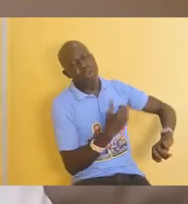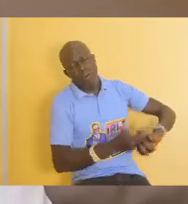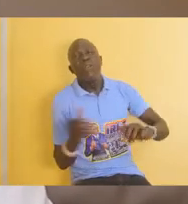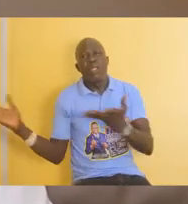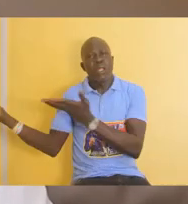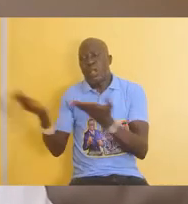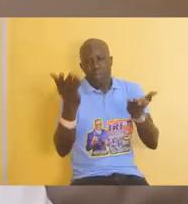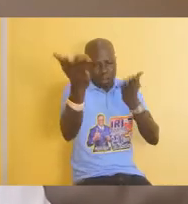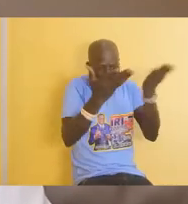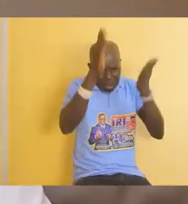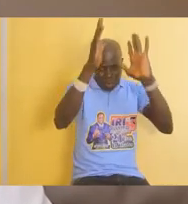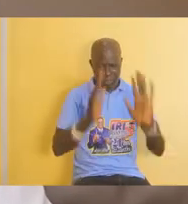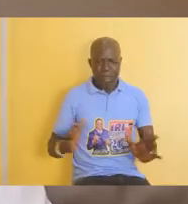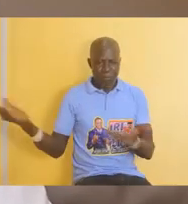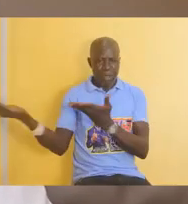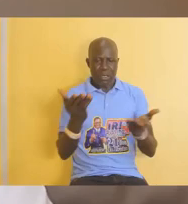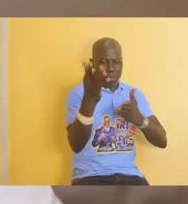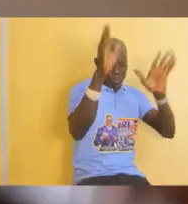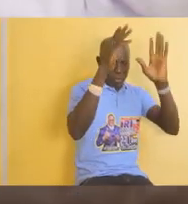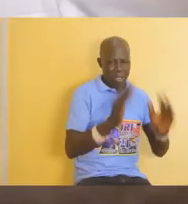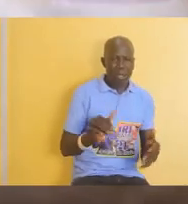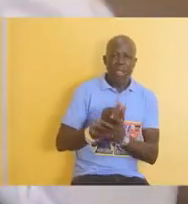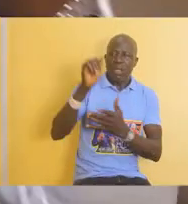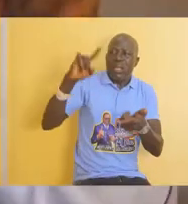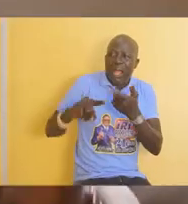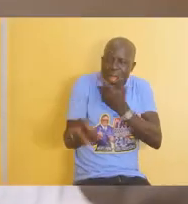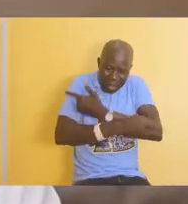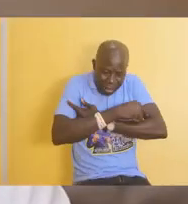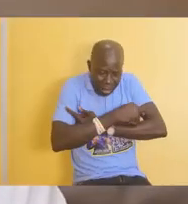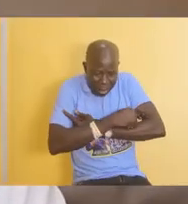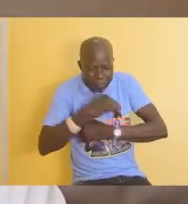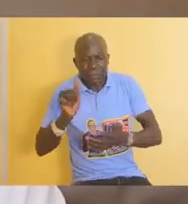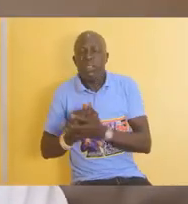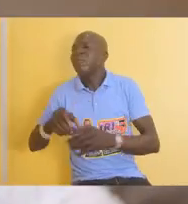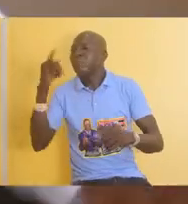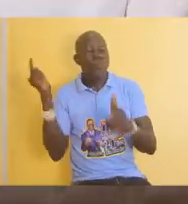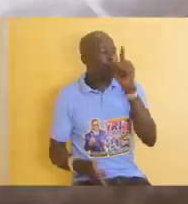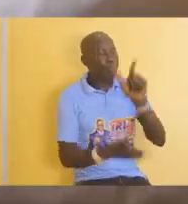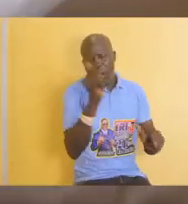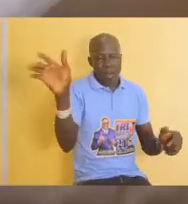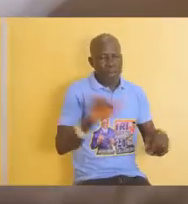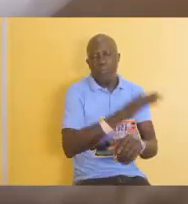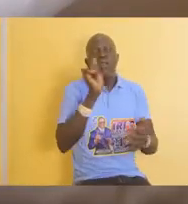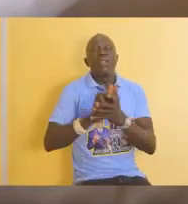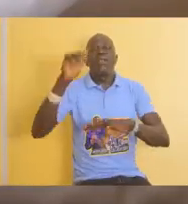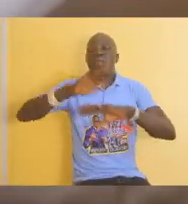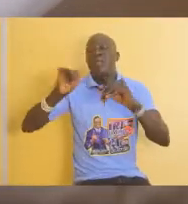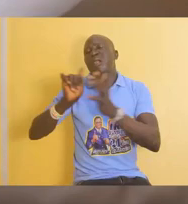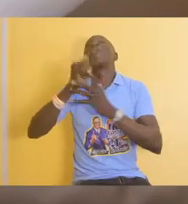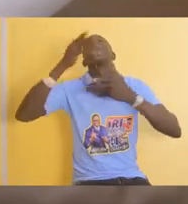tough. They saved them. They saved them. They captured them and that day. It was very tough.